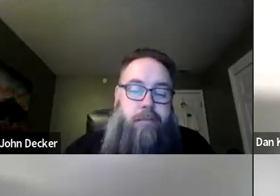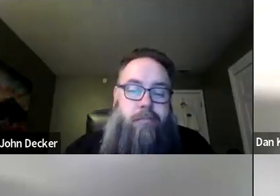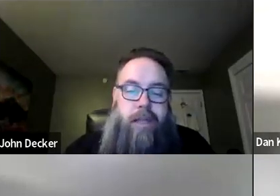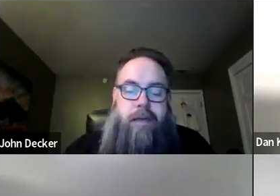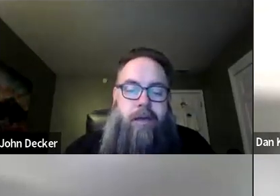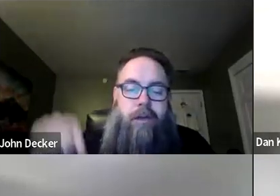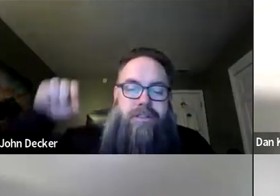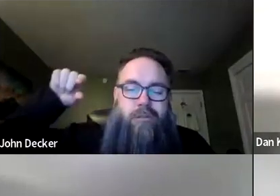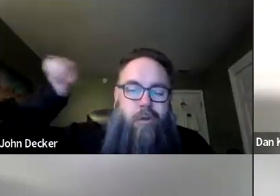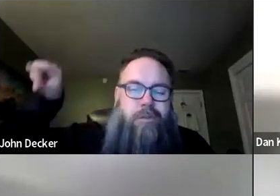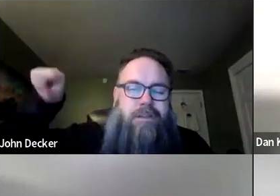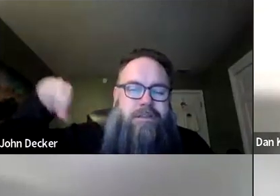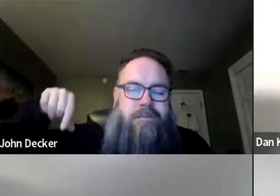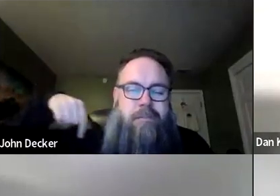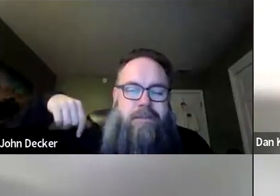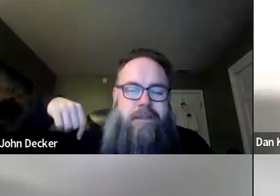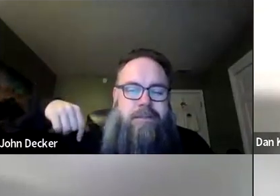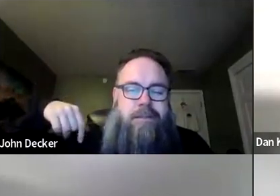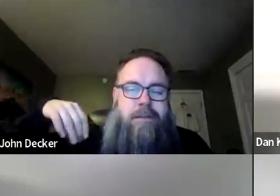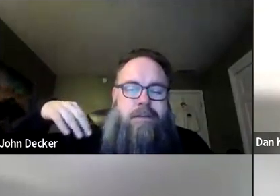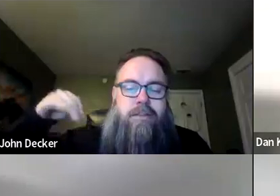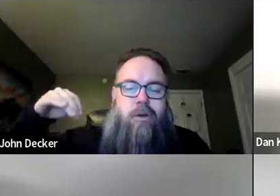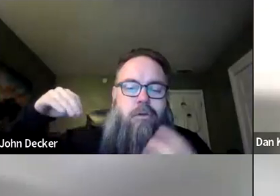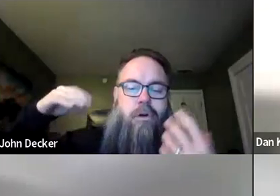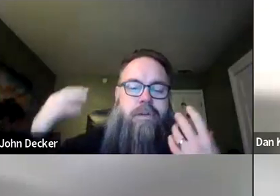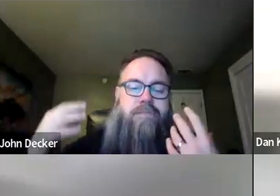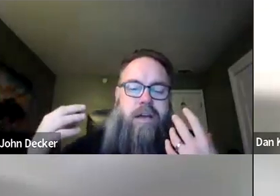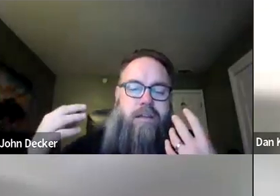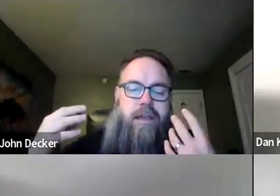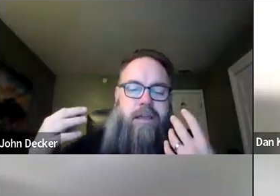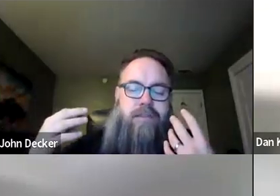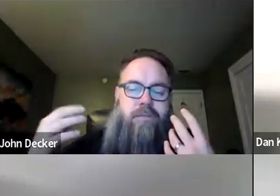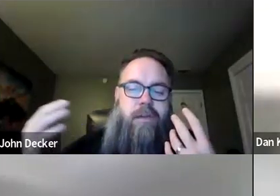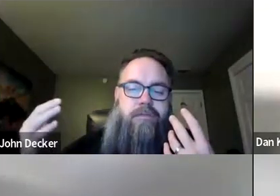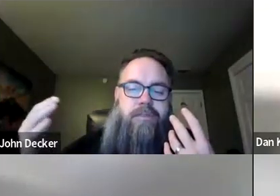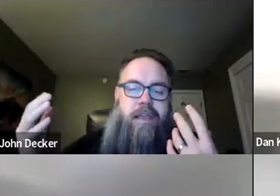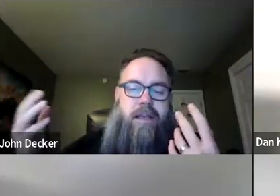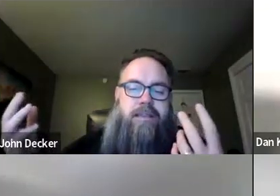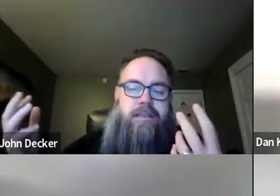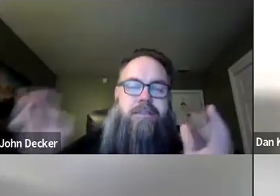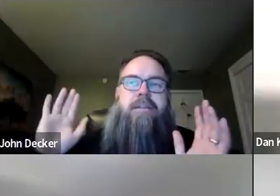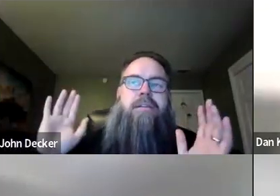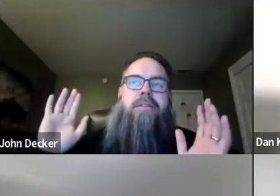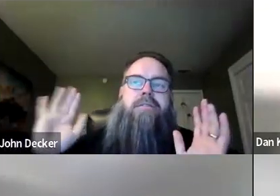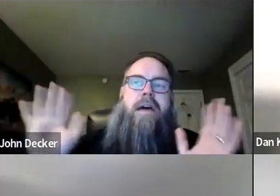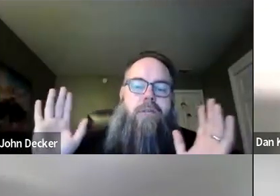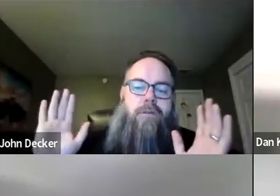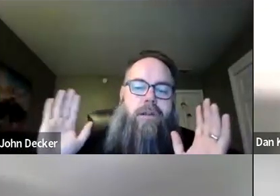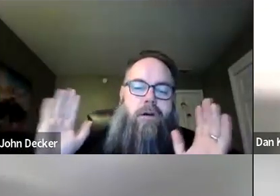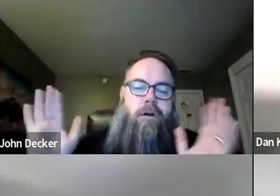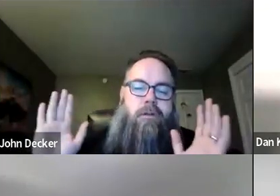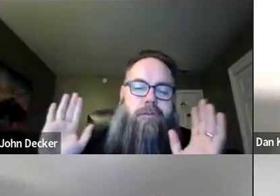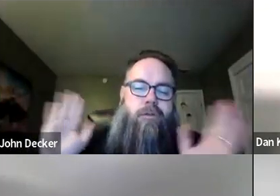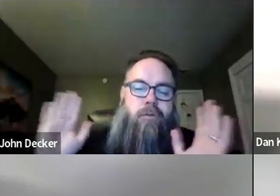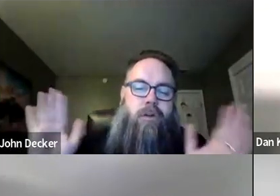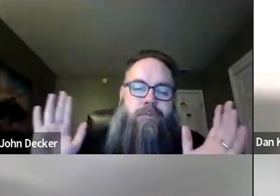errors in them, like errors in the formulas, if that makes sense. So what we've done is we have, in essence,